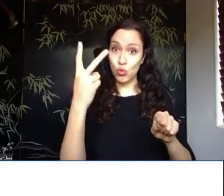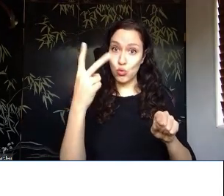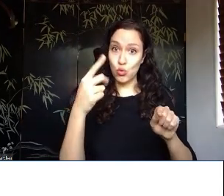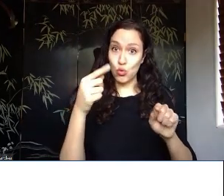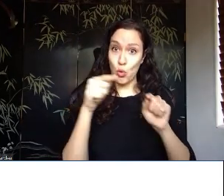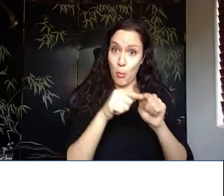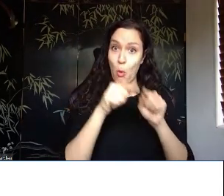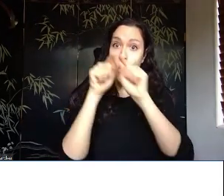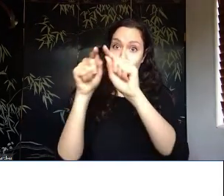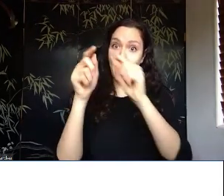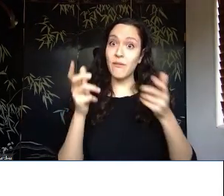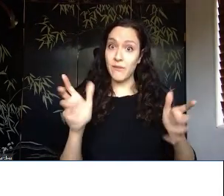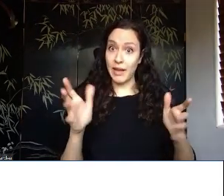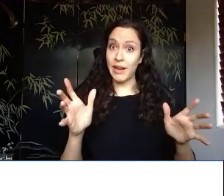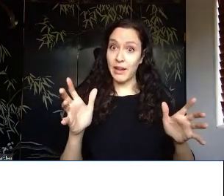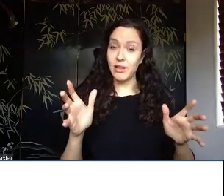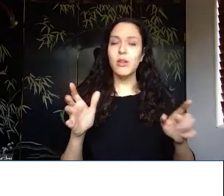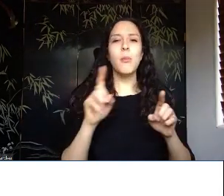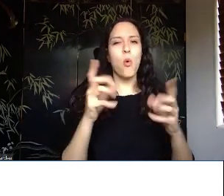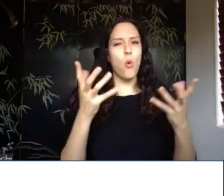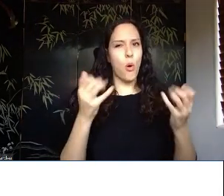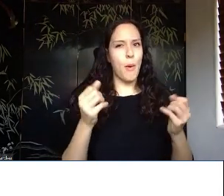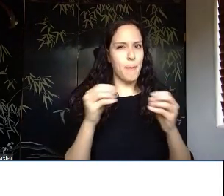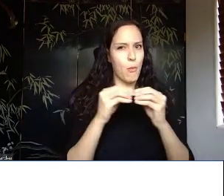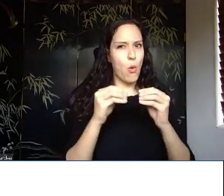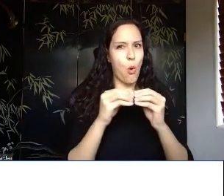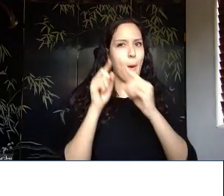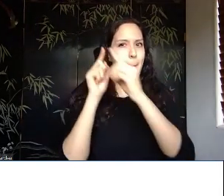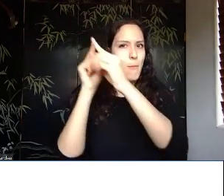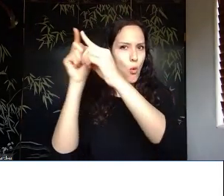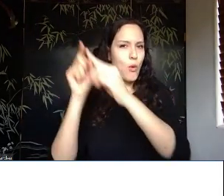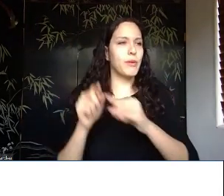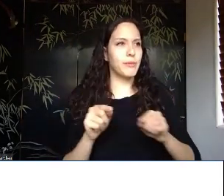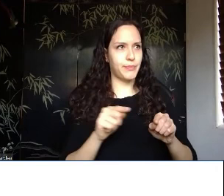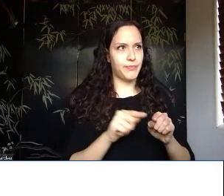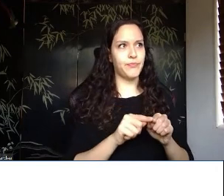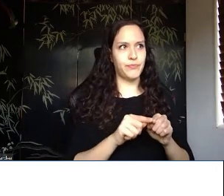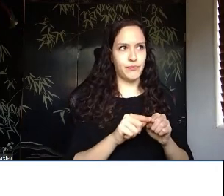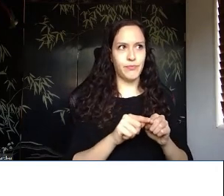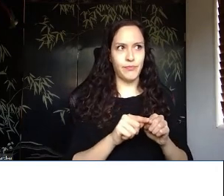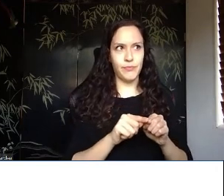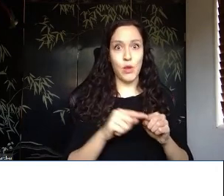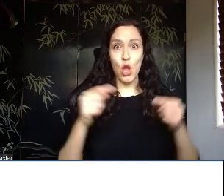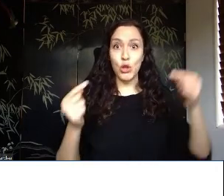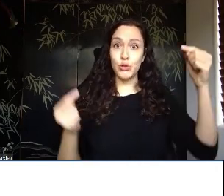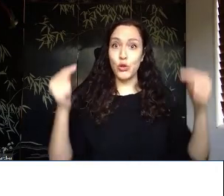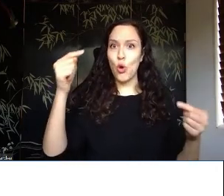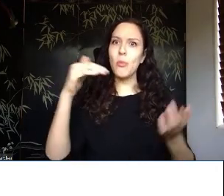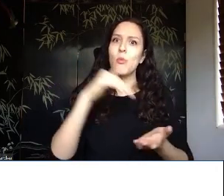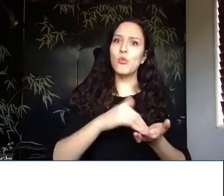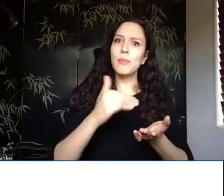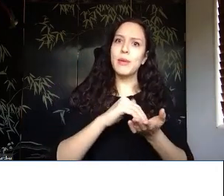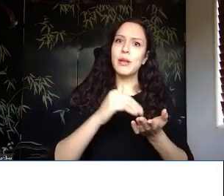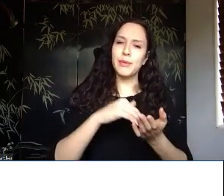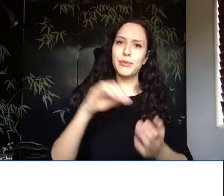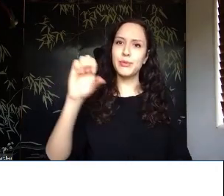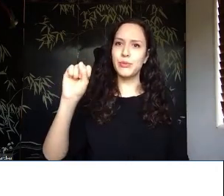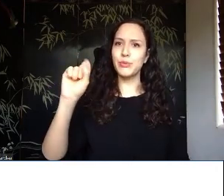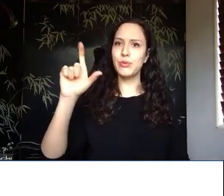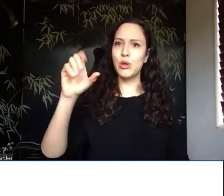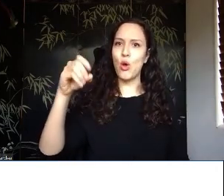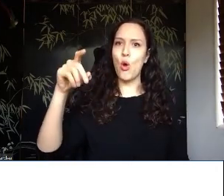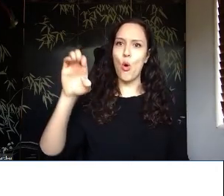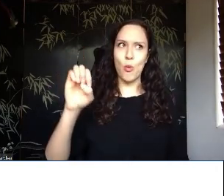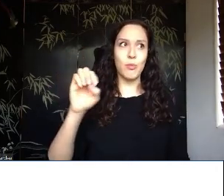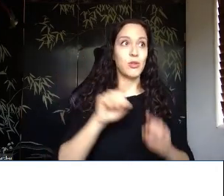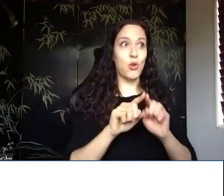make an exact line. So I'm going to go up 2 again, because the slope is repeating. Okay, look. Look what a